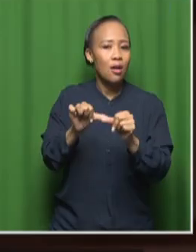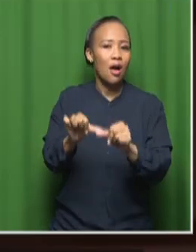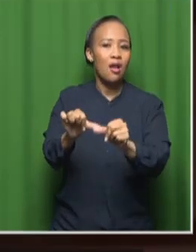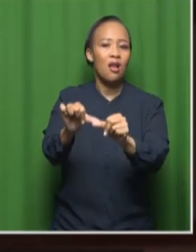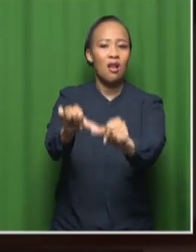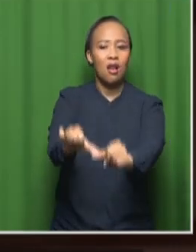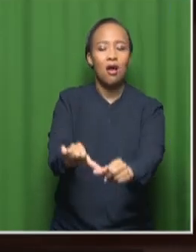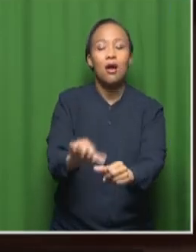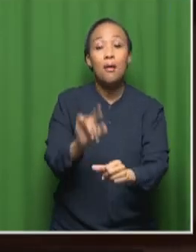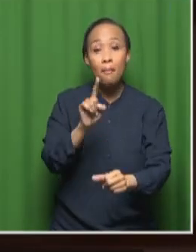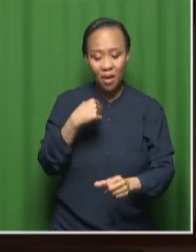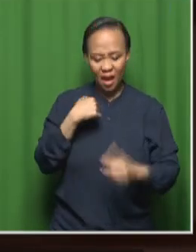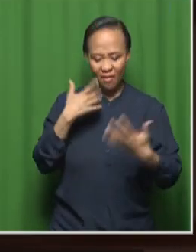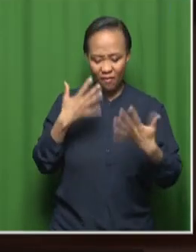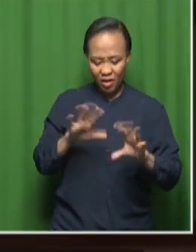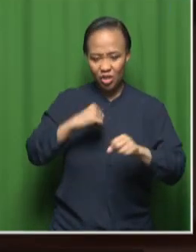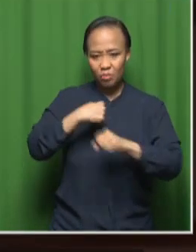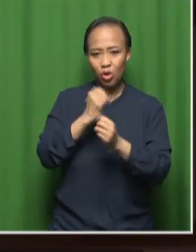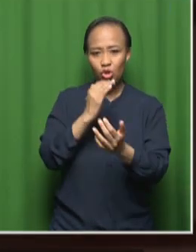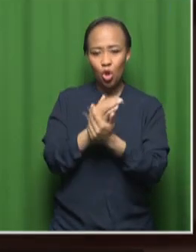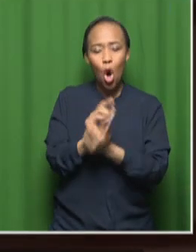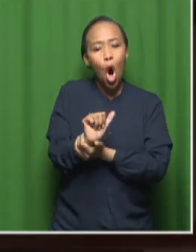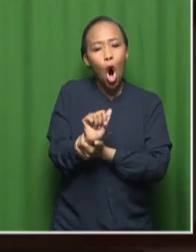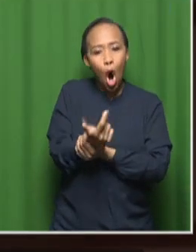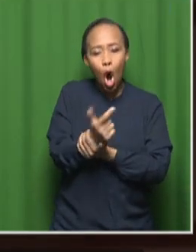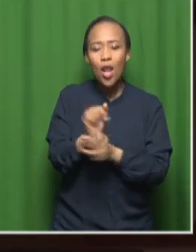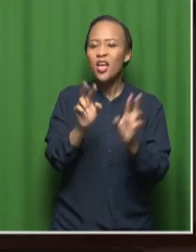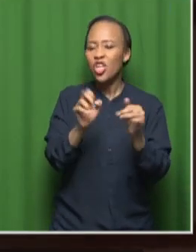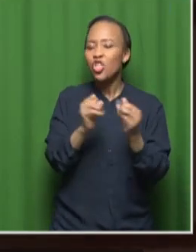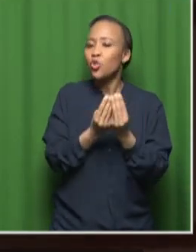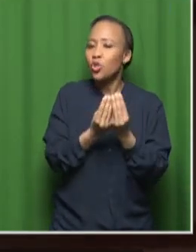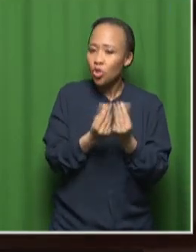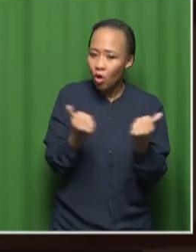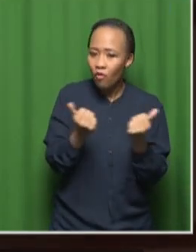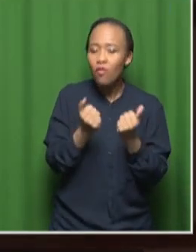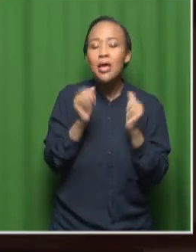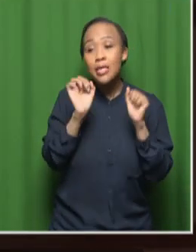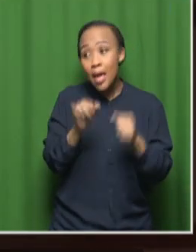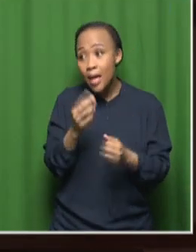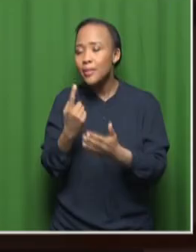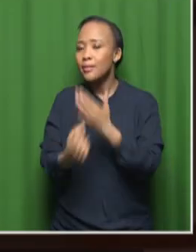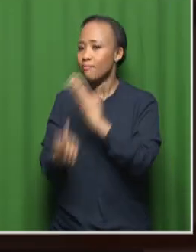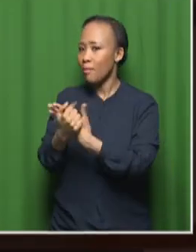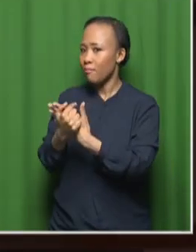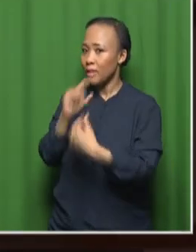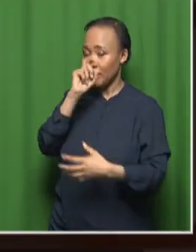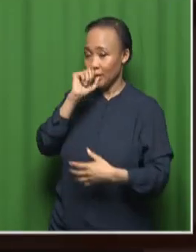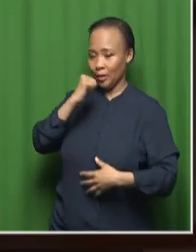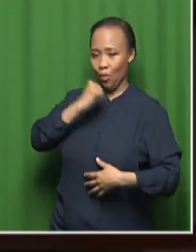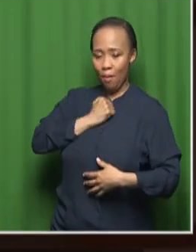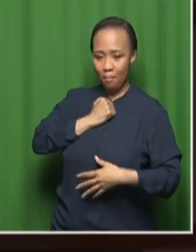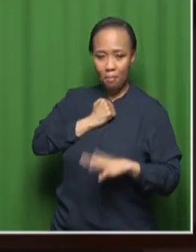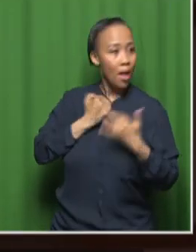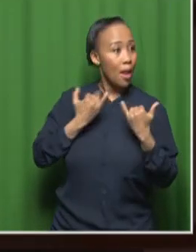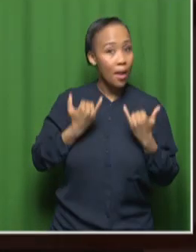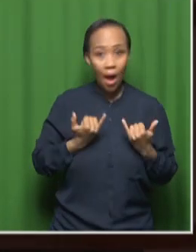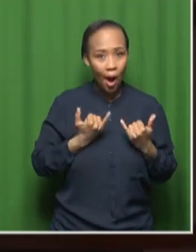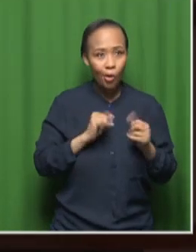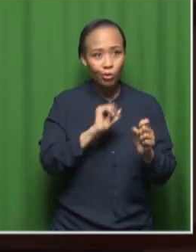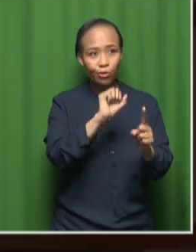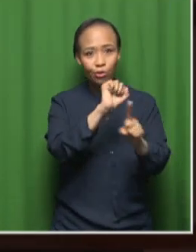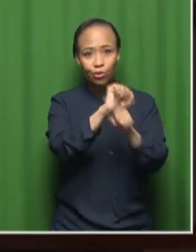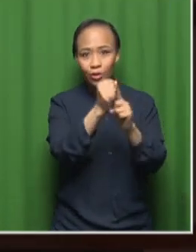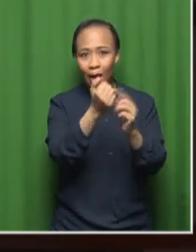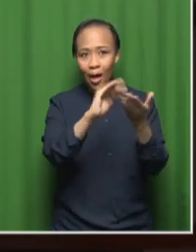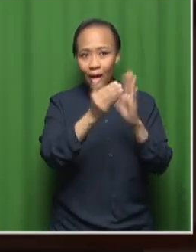that I address all these issues there. To make sure that I show all the impact. Now, okay, it has happened. What's going to be the outcome? How is it going to affect the society